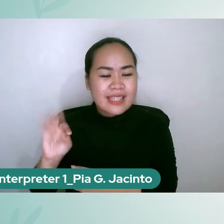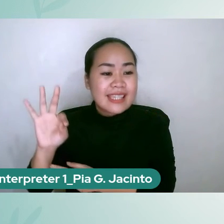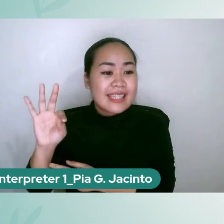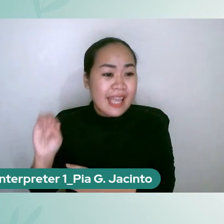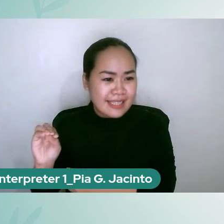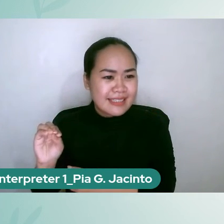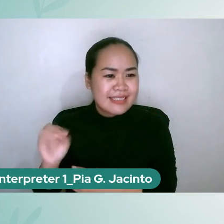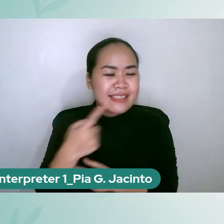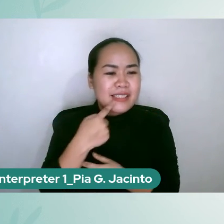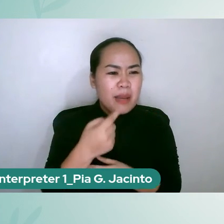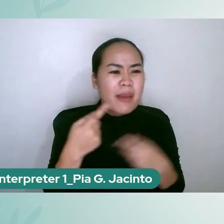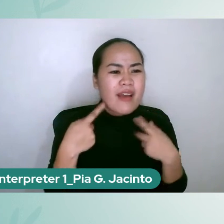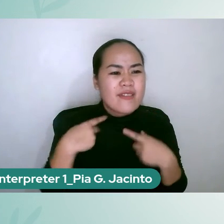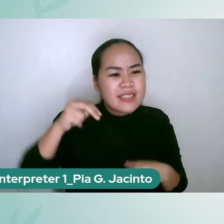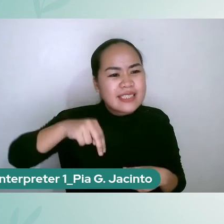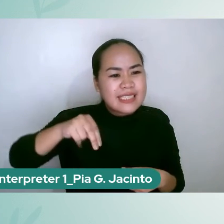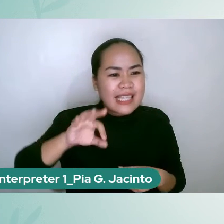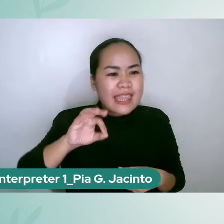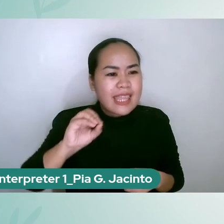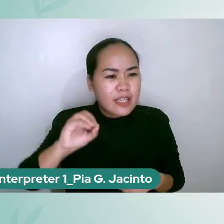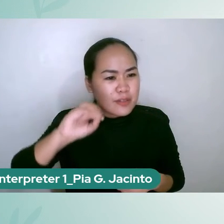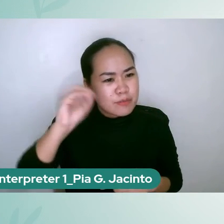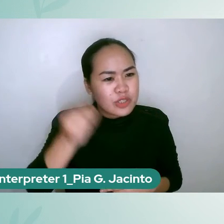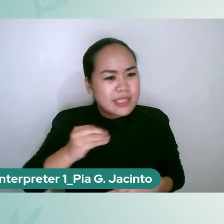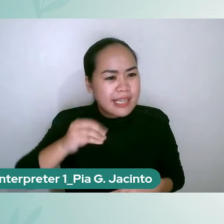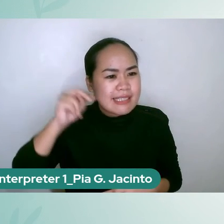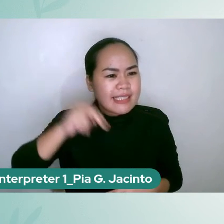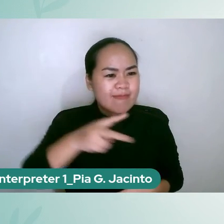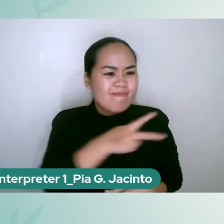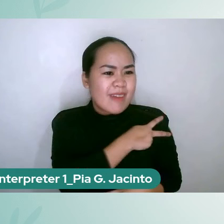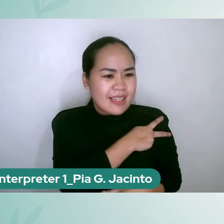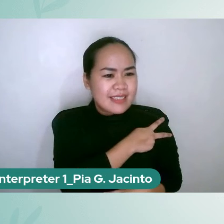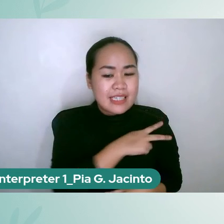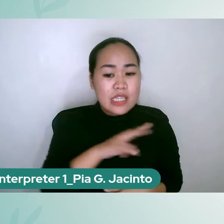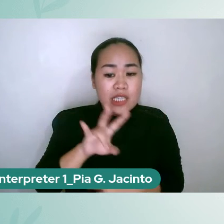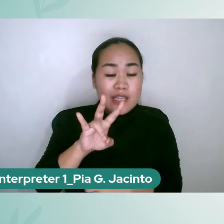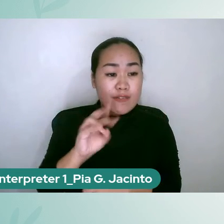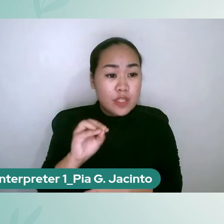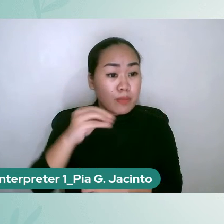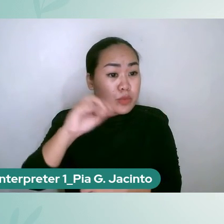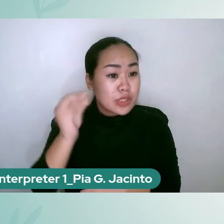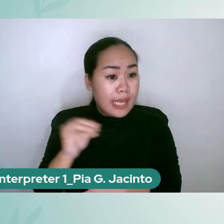15. And then 70% of women should be screened